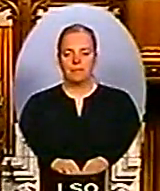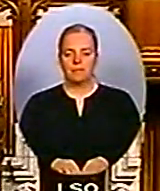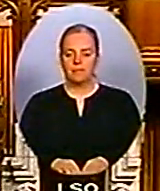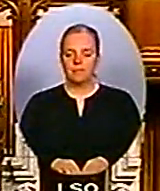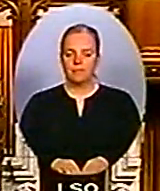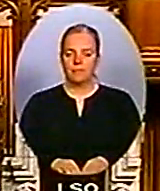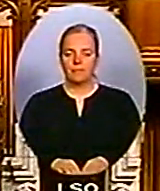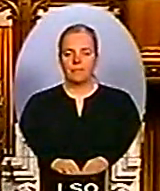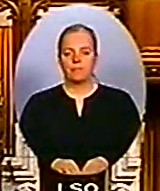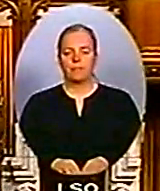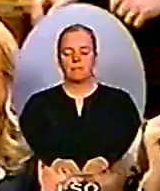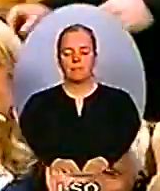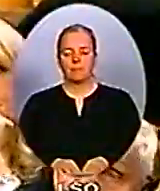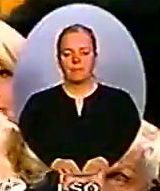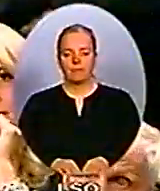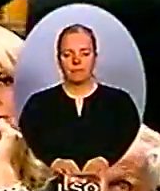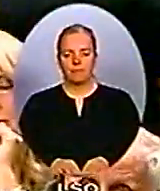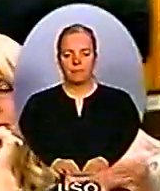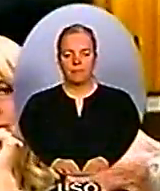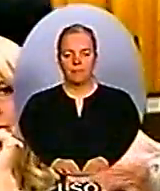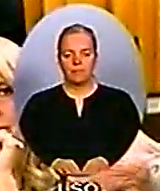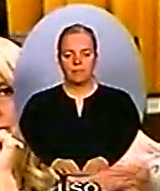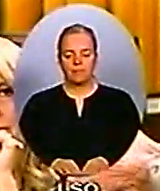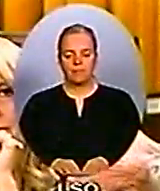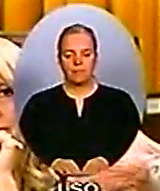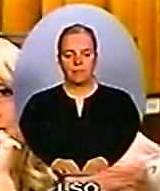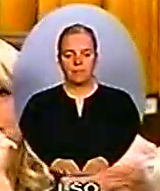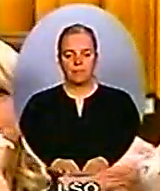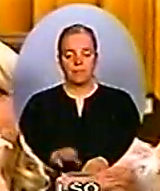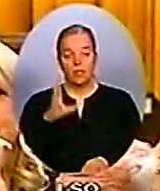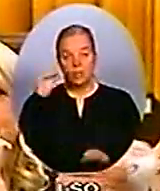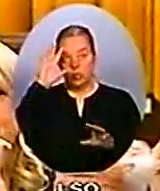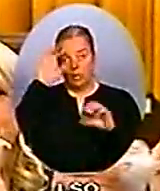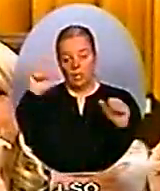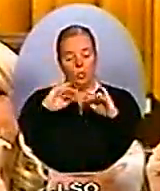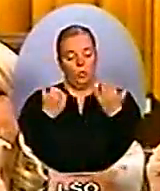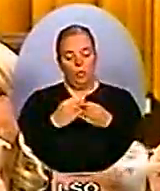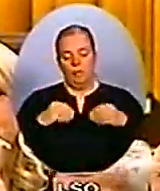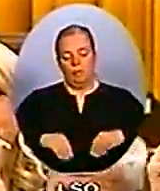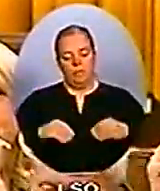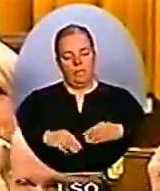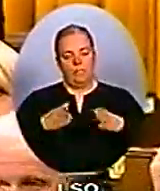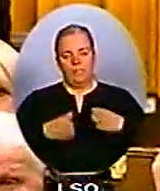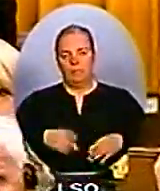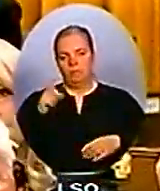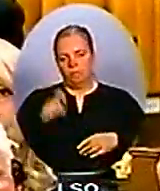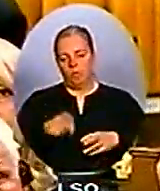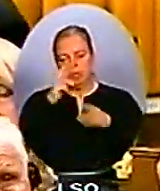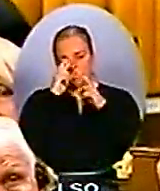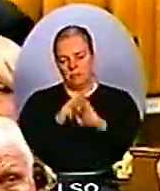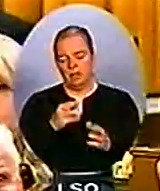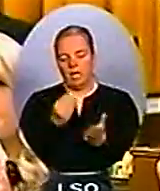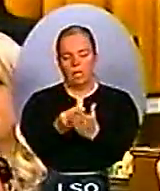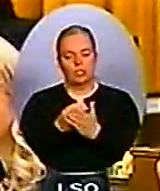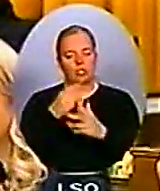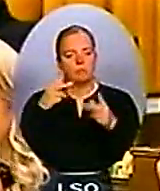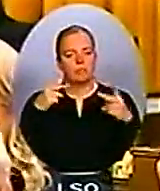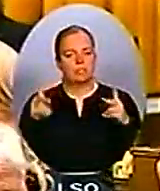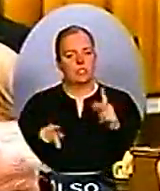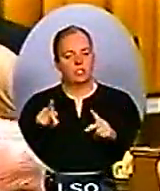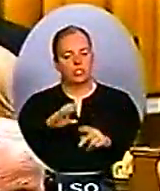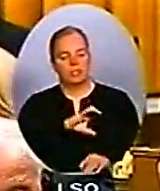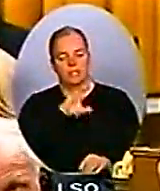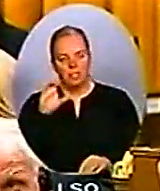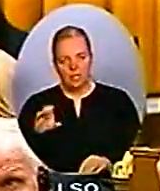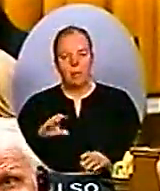Well, Mr. Speaker, our government believes very much that all ministers must respect taxpayers' dollars, and the Minister, of course, has repaid the